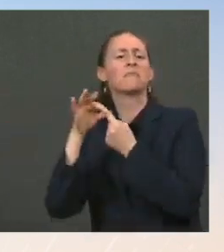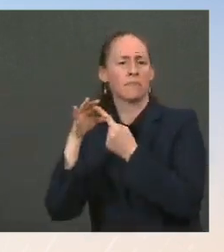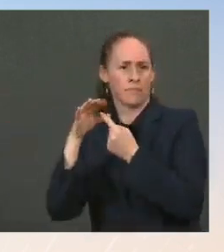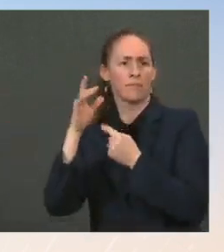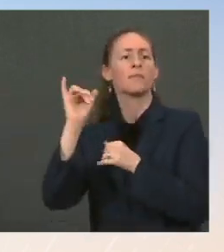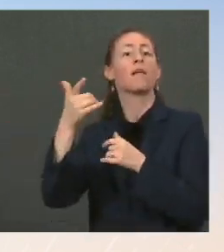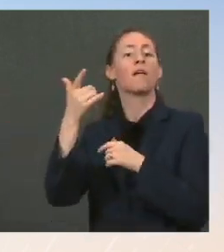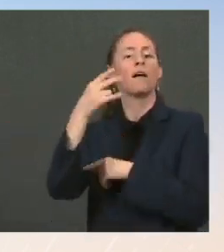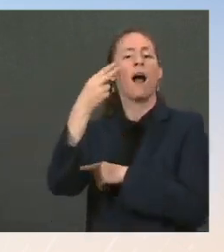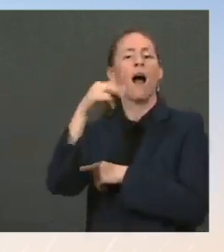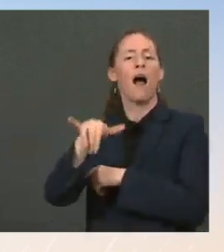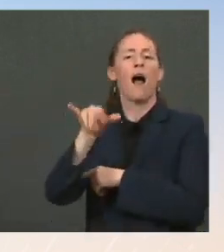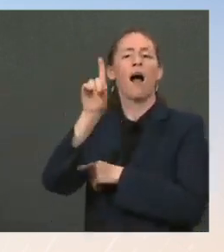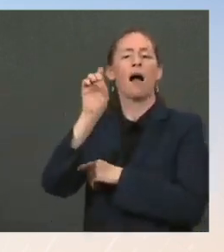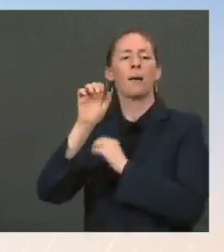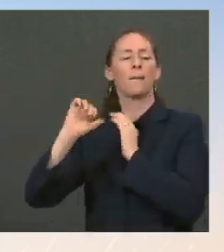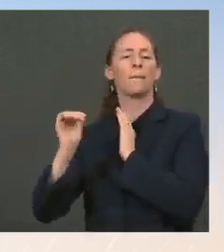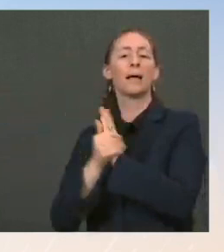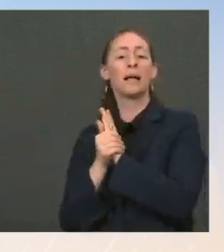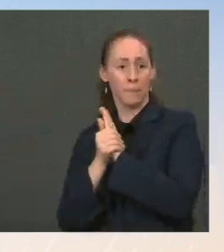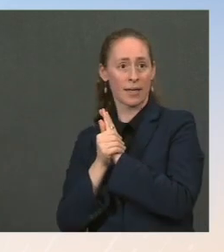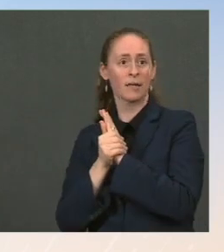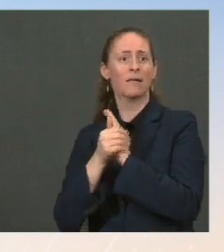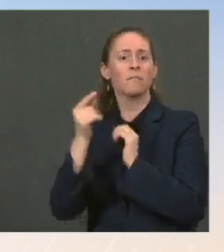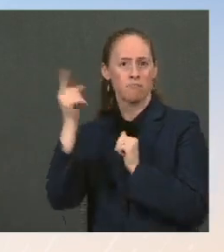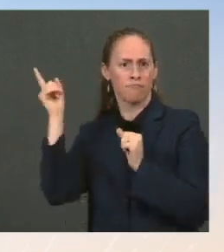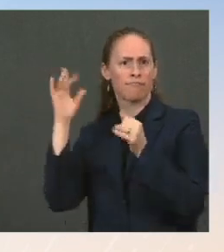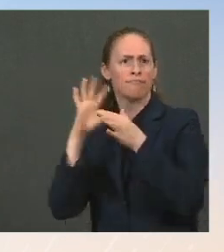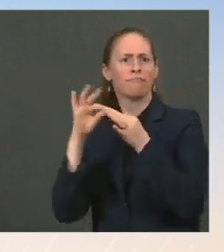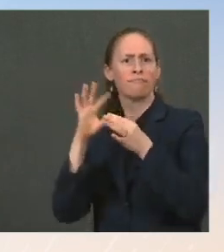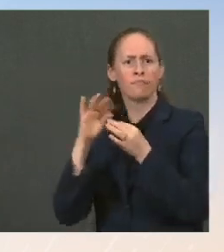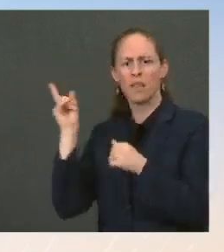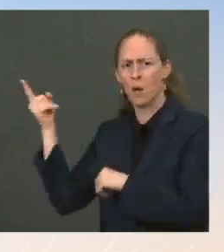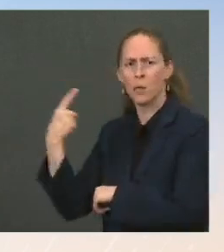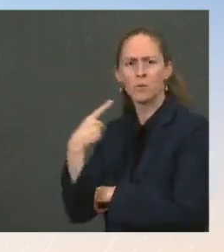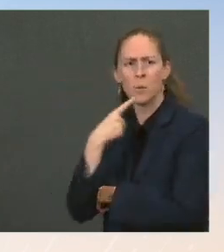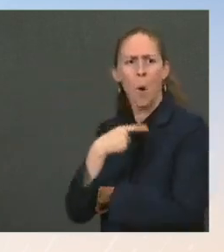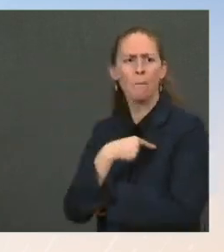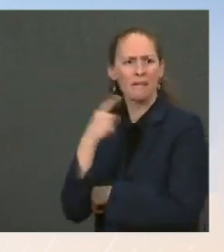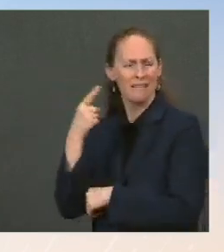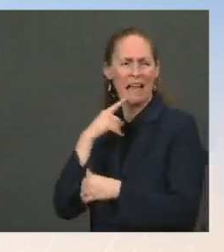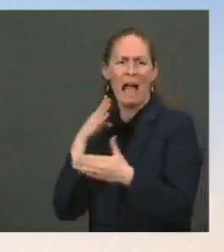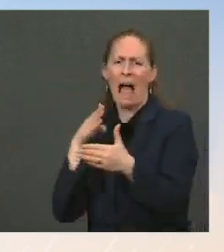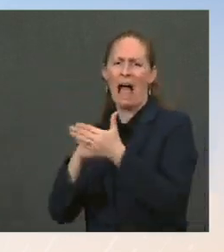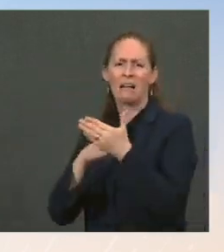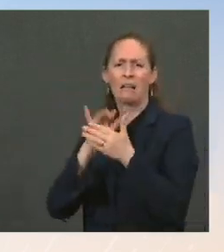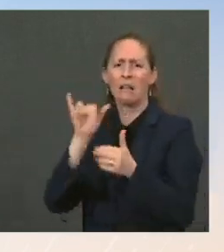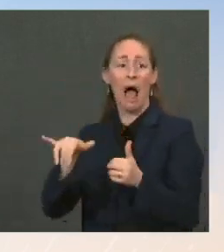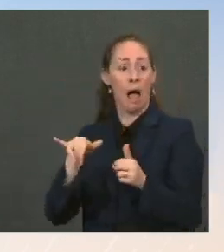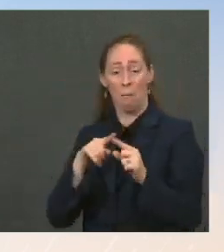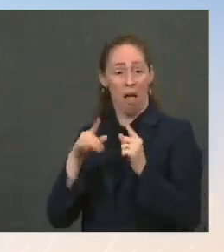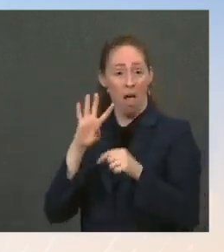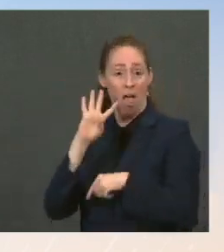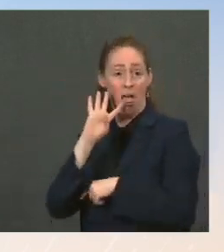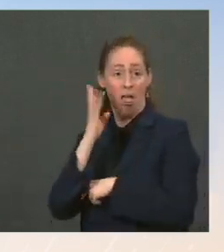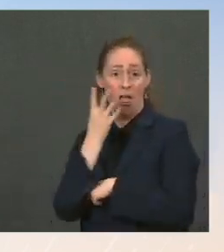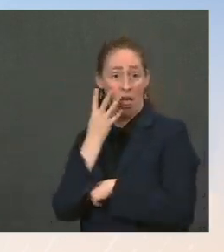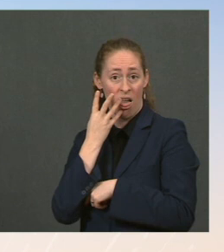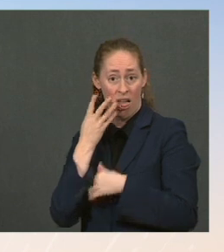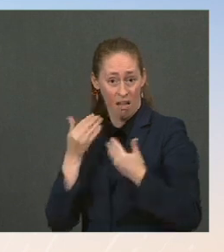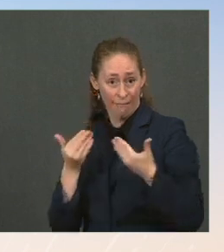us earlier this week that he remains opposed to that. So is he backtracking on a campaign promise, something